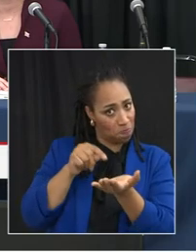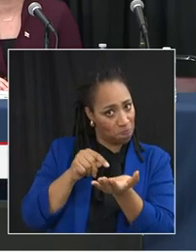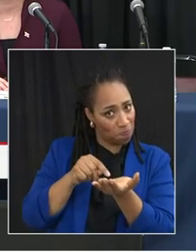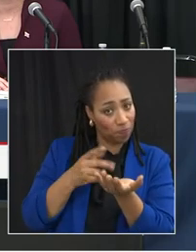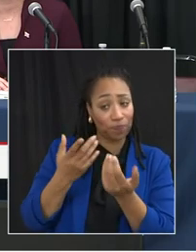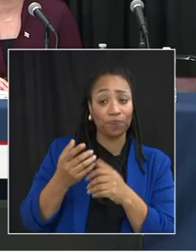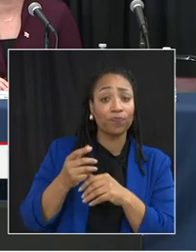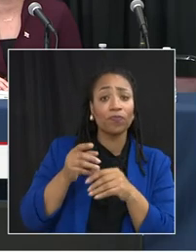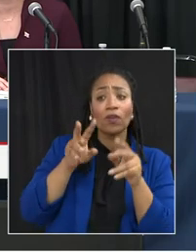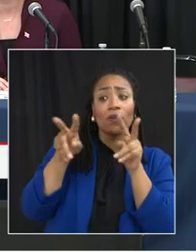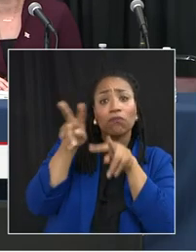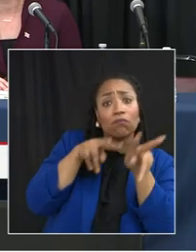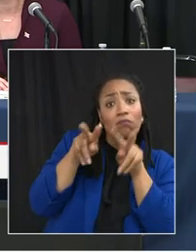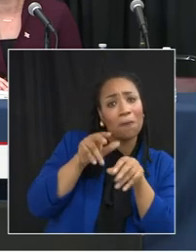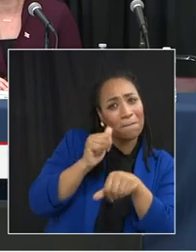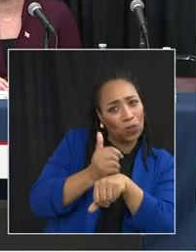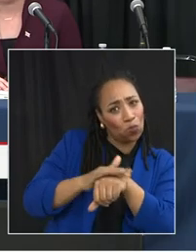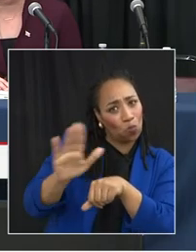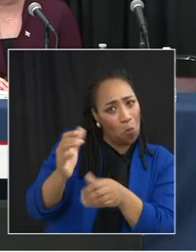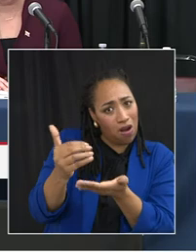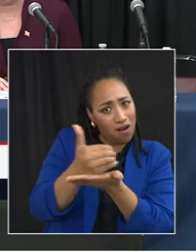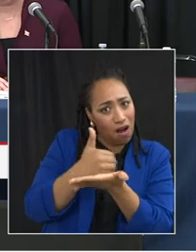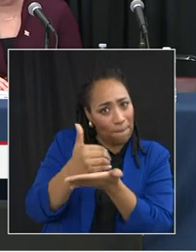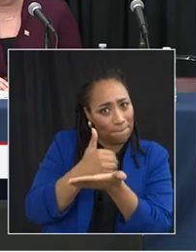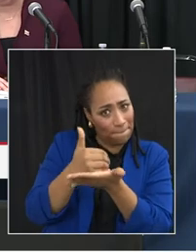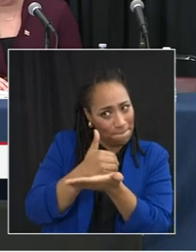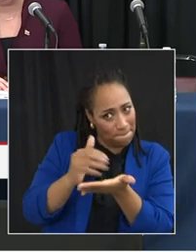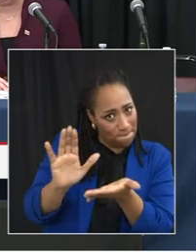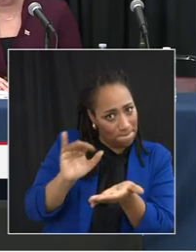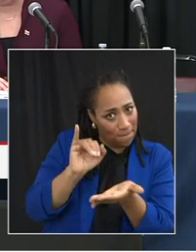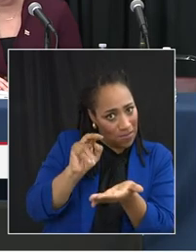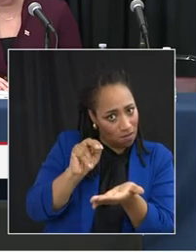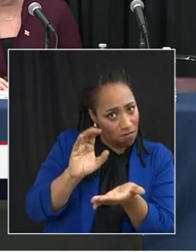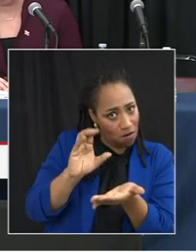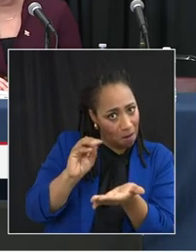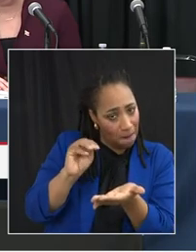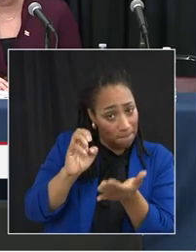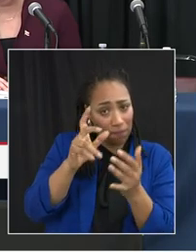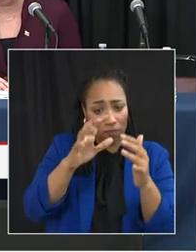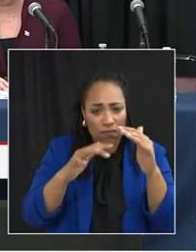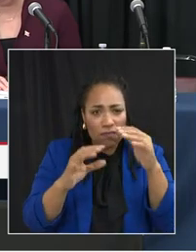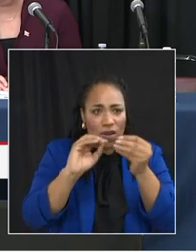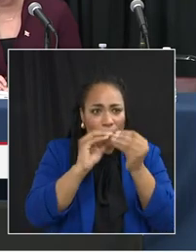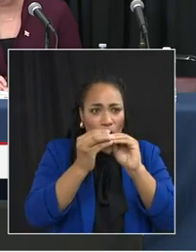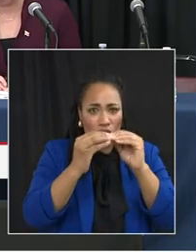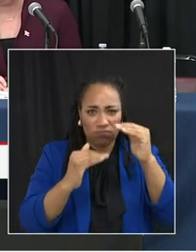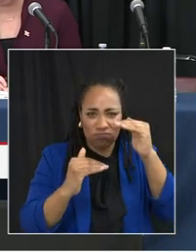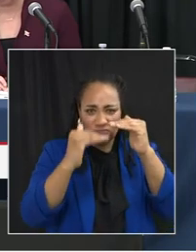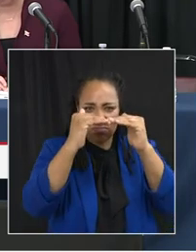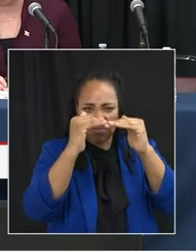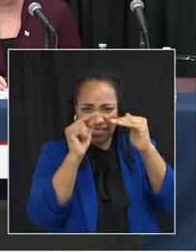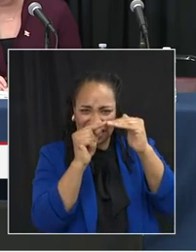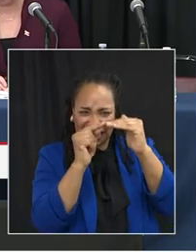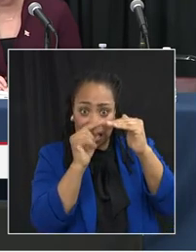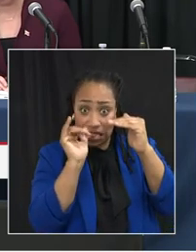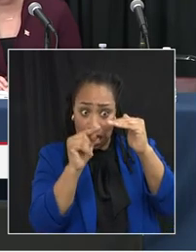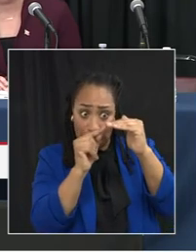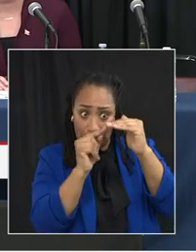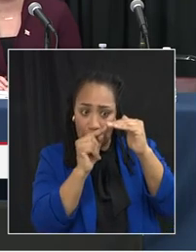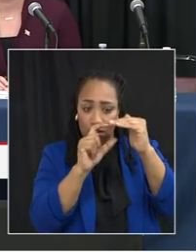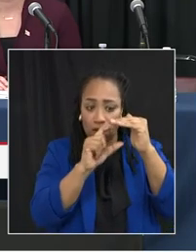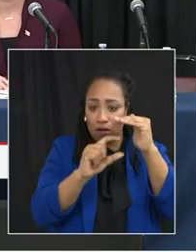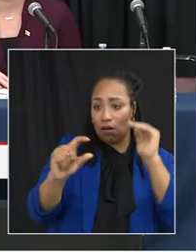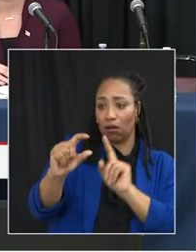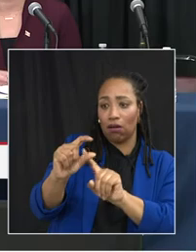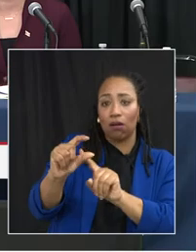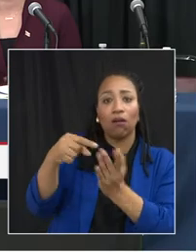receive up to $100 per month to use the Connector Card to travel to, whether you want to use